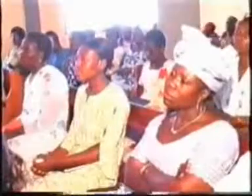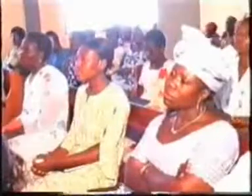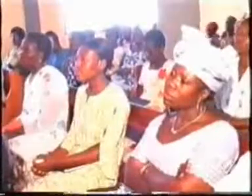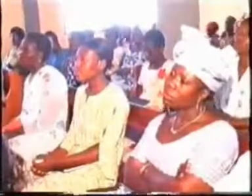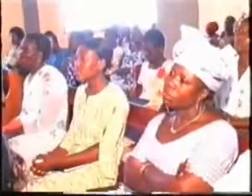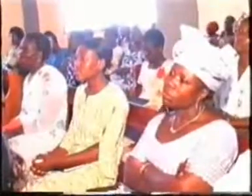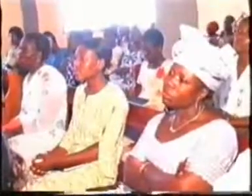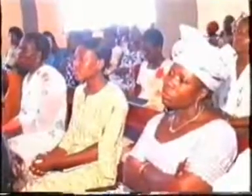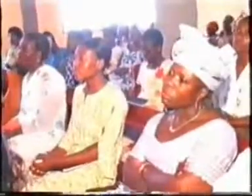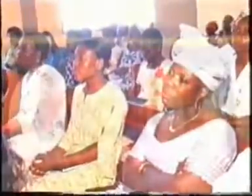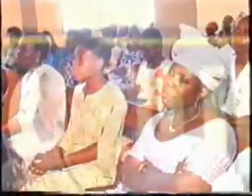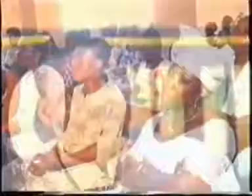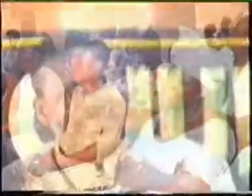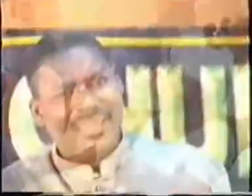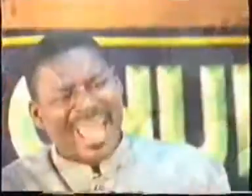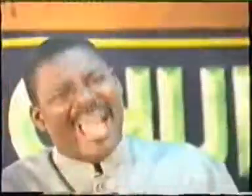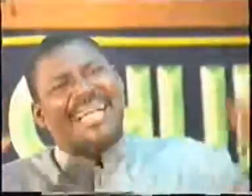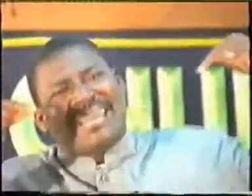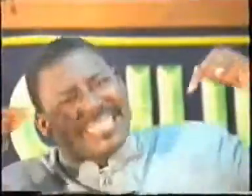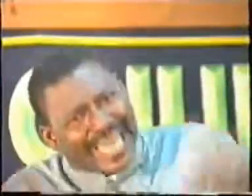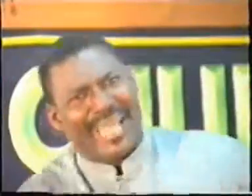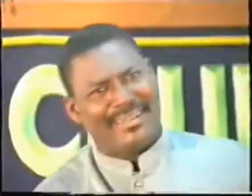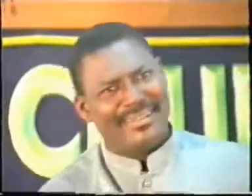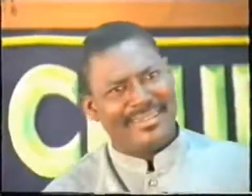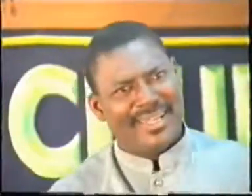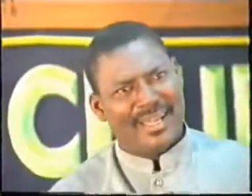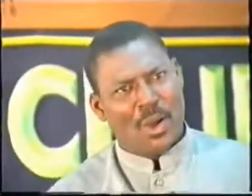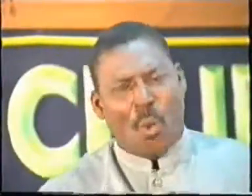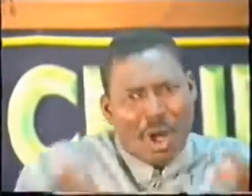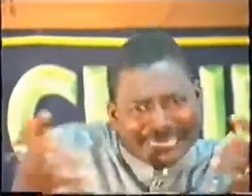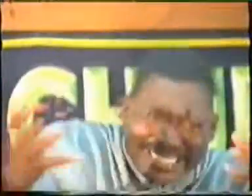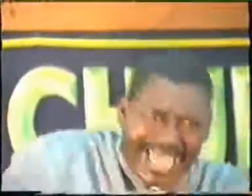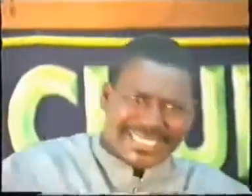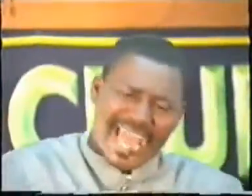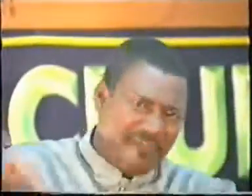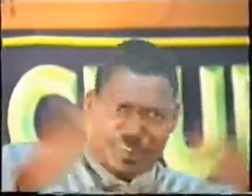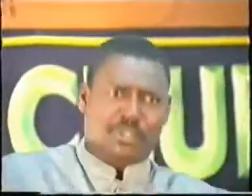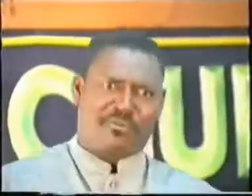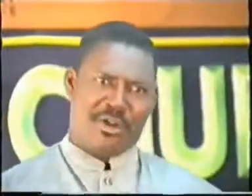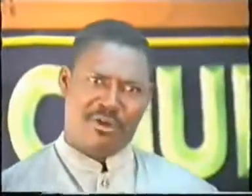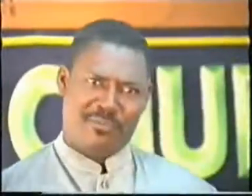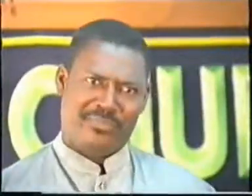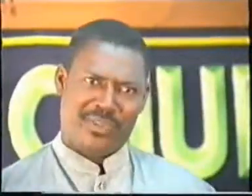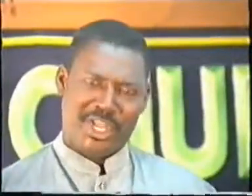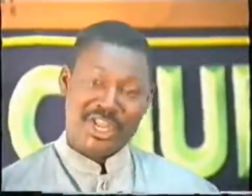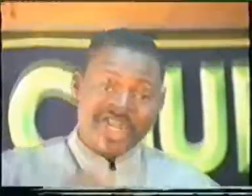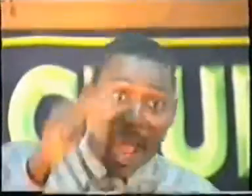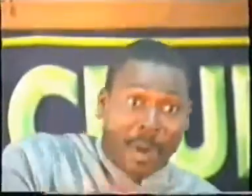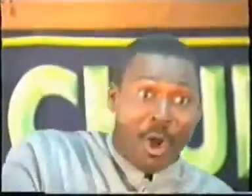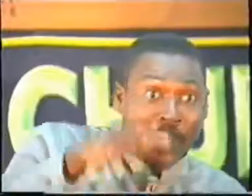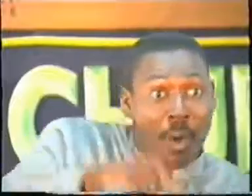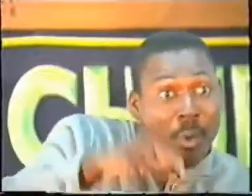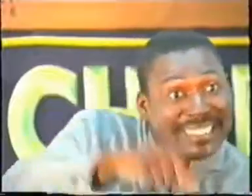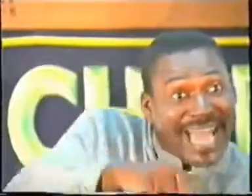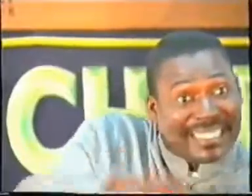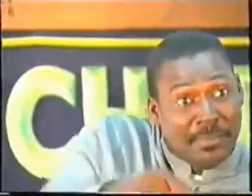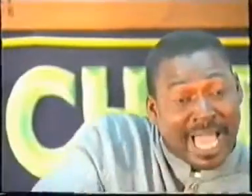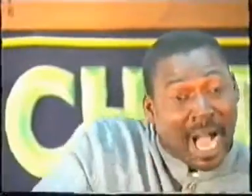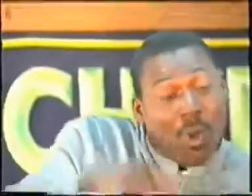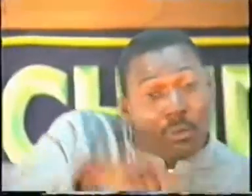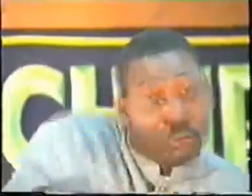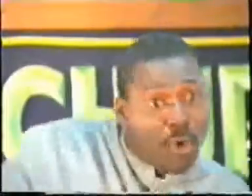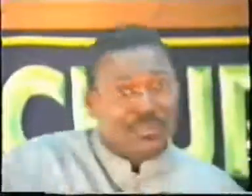nti na ɔno joses no ɛnka sɛ wɔgye tit ɛde afiri kristofoɔ no hɔ na mmom ɔno mmom